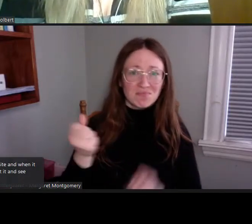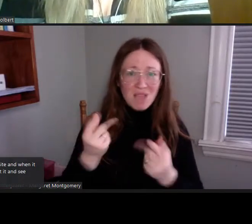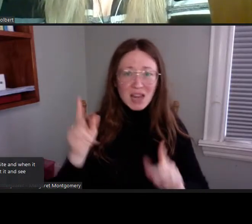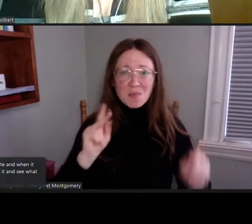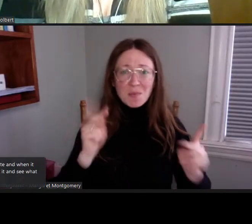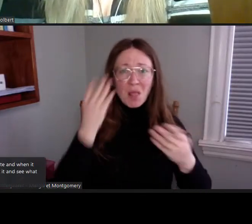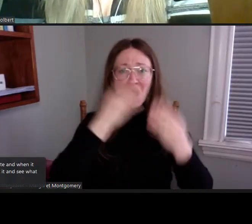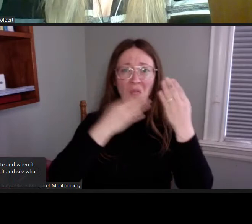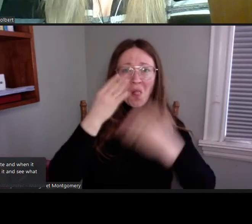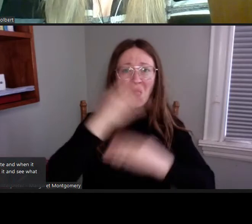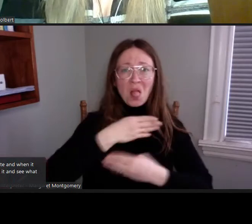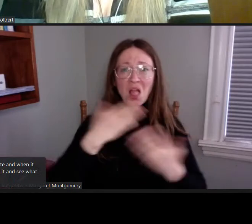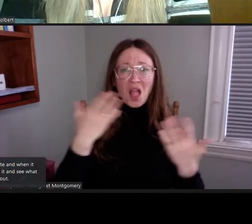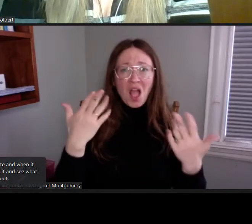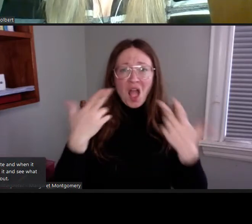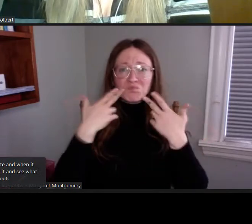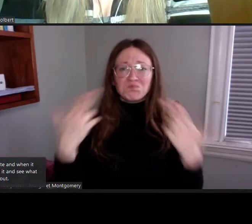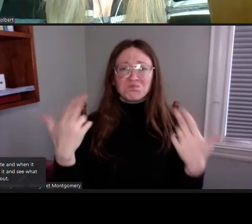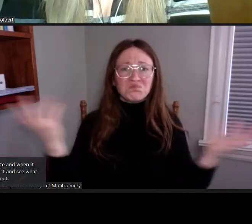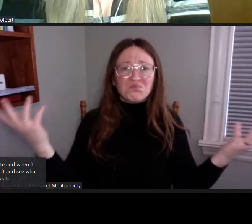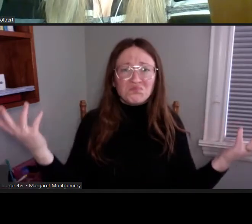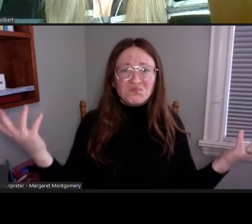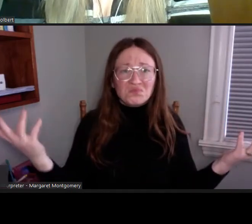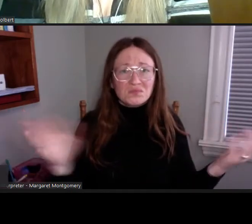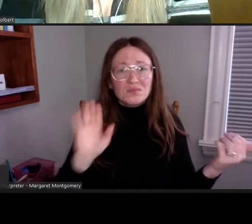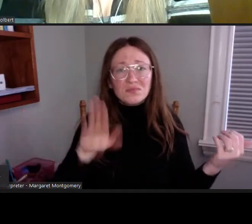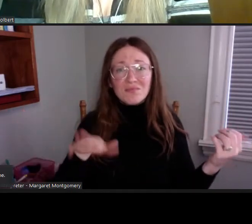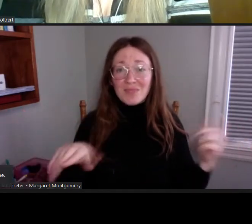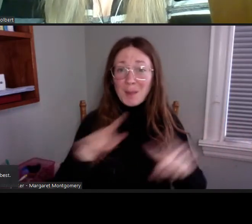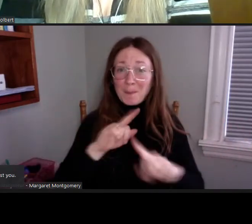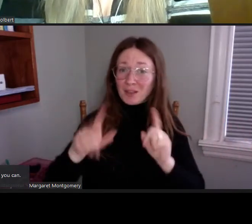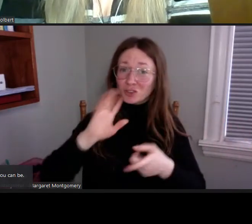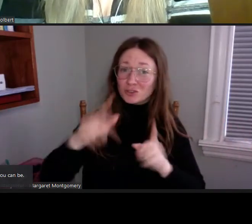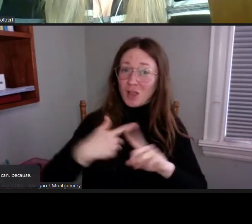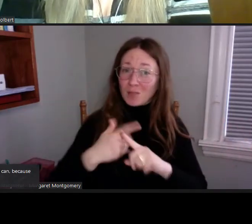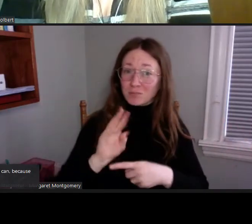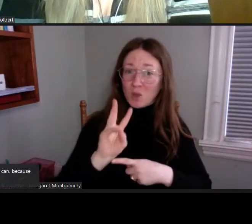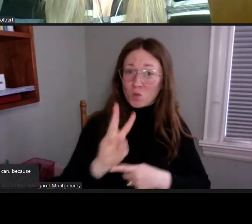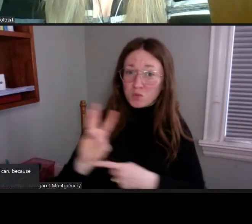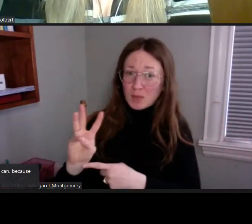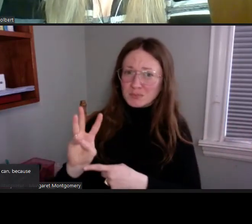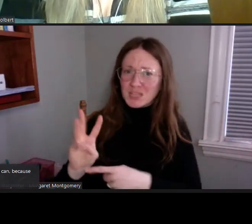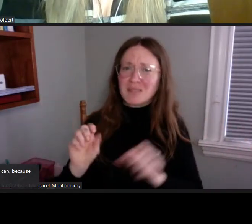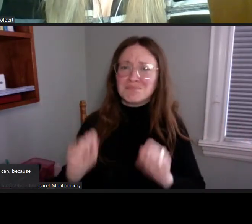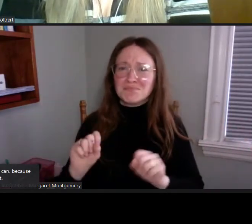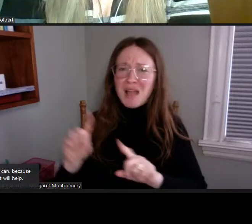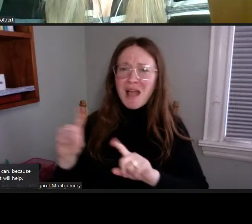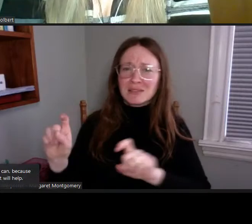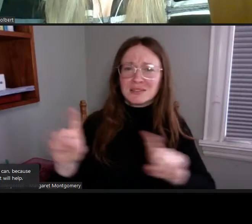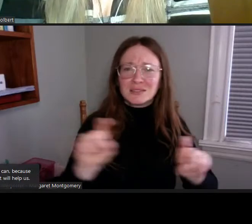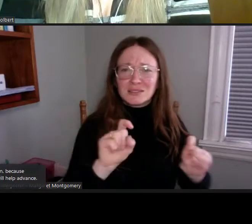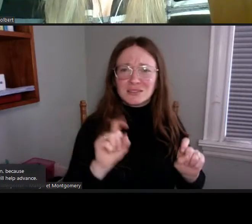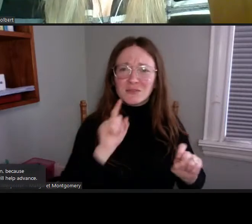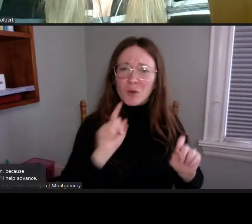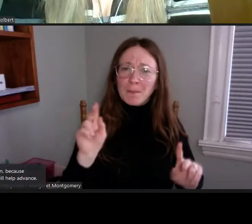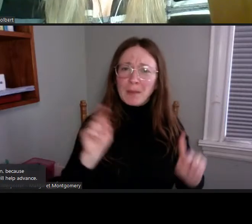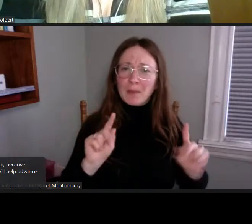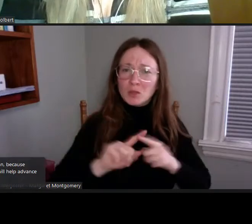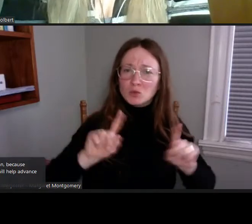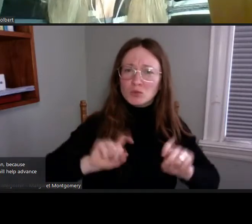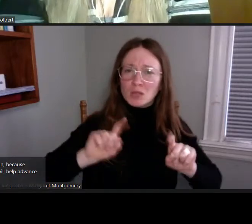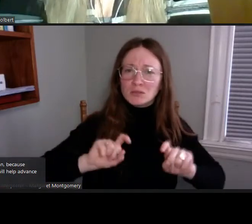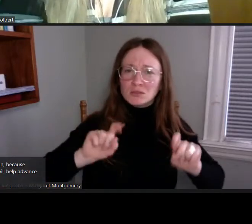how it works and how it checks out, go for it and do the best you can, because every little bit you can do that will help advance and help